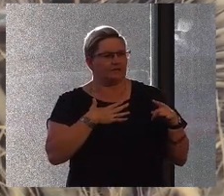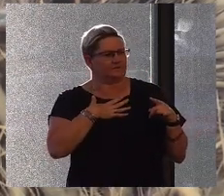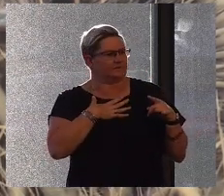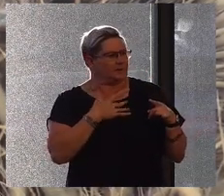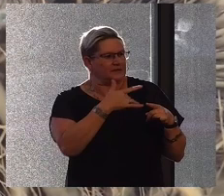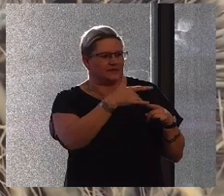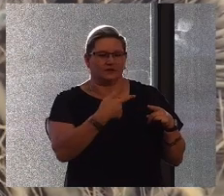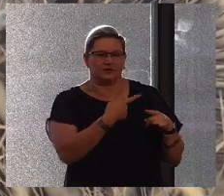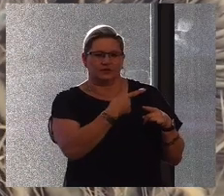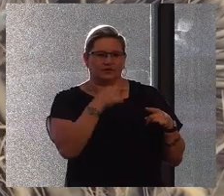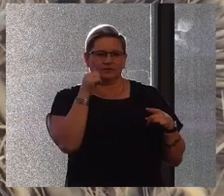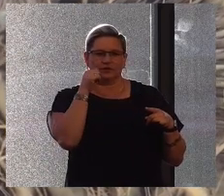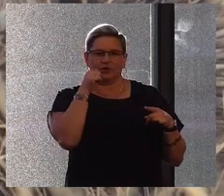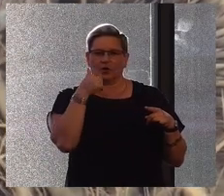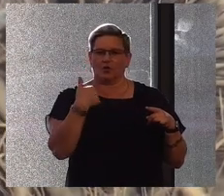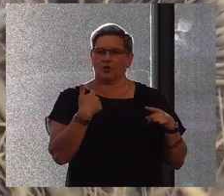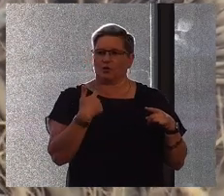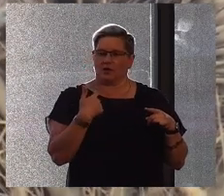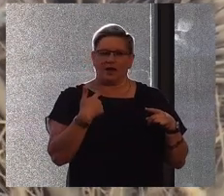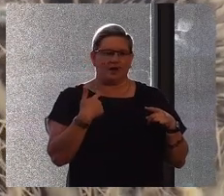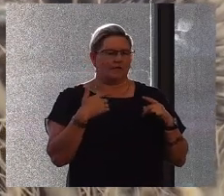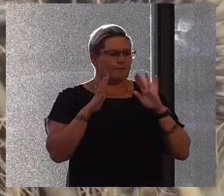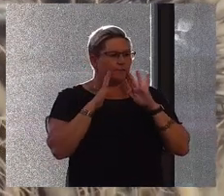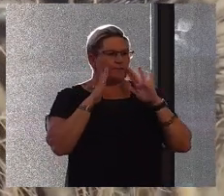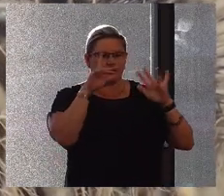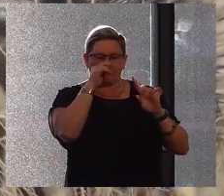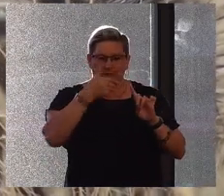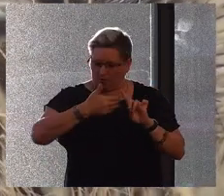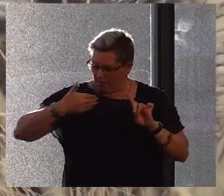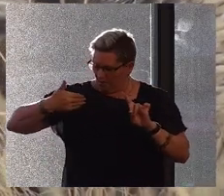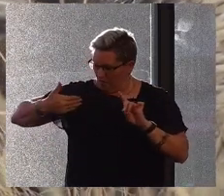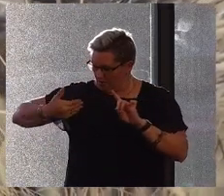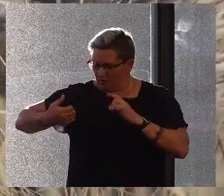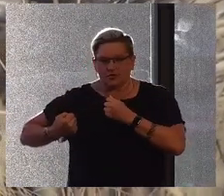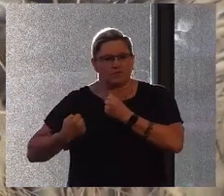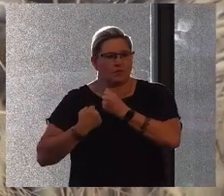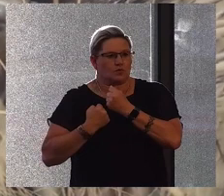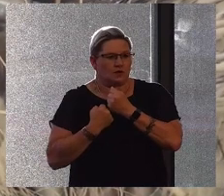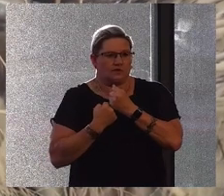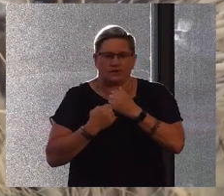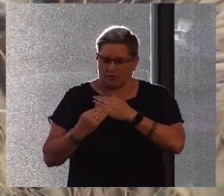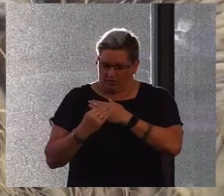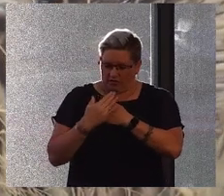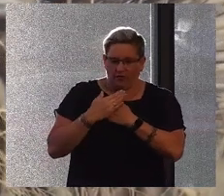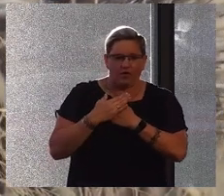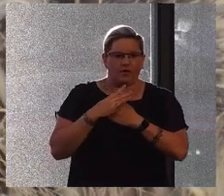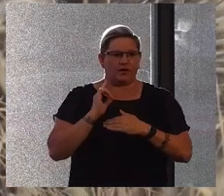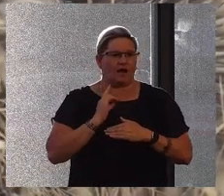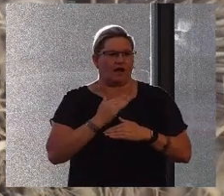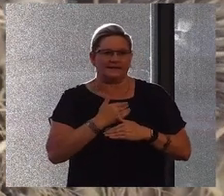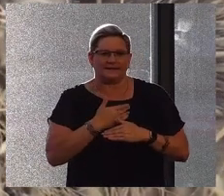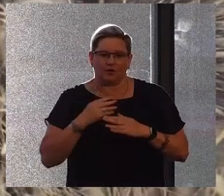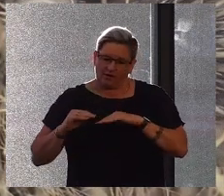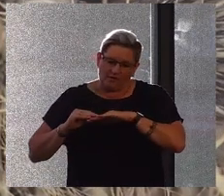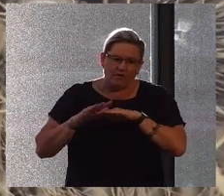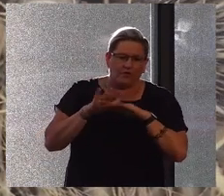Corinne and I are very mindful that we stand on the shoulders of great people who have influenced our organisations that we now have the privilege of